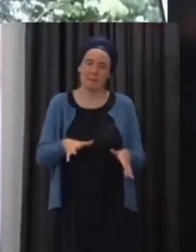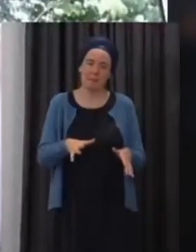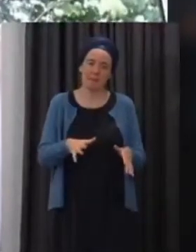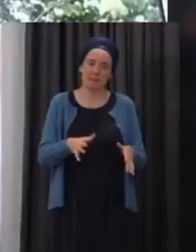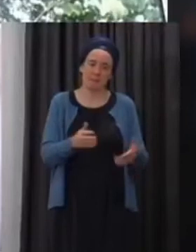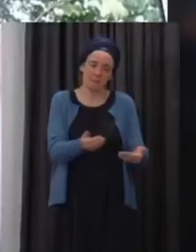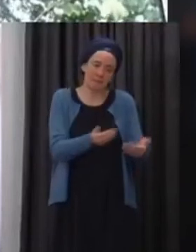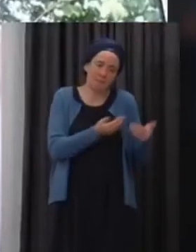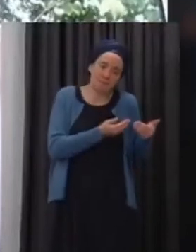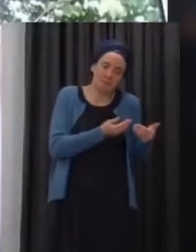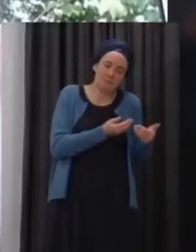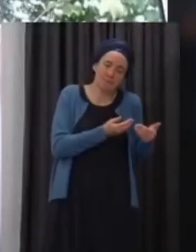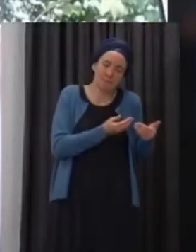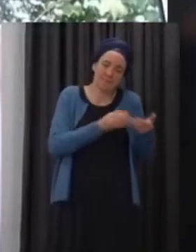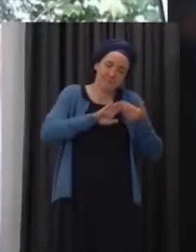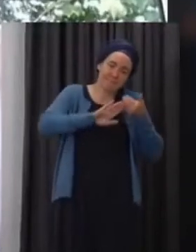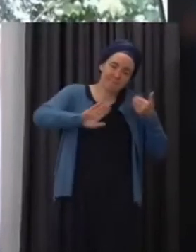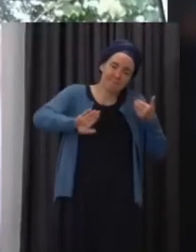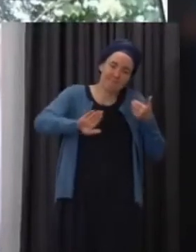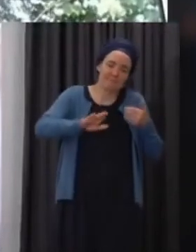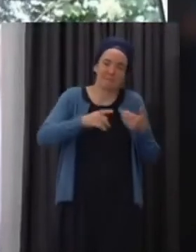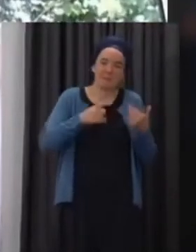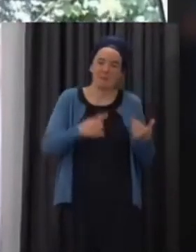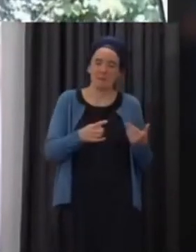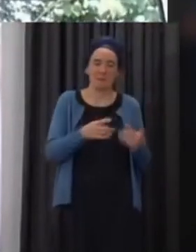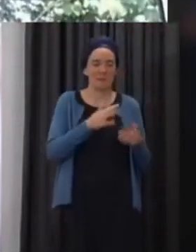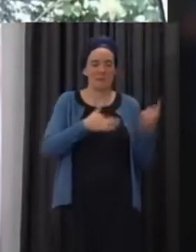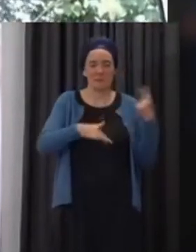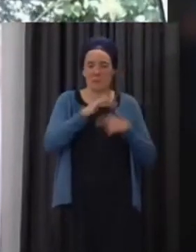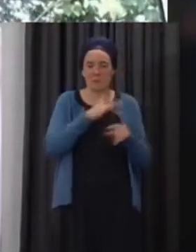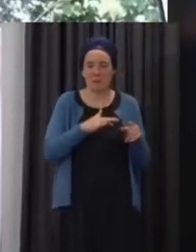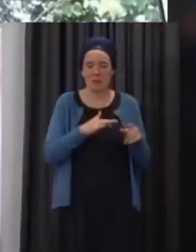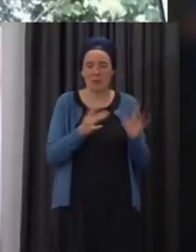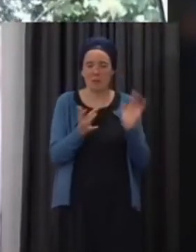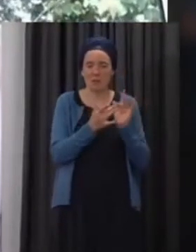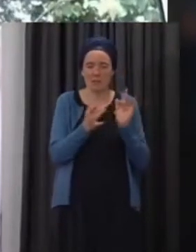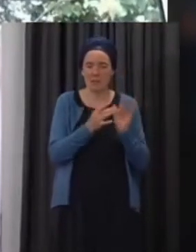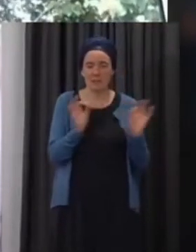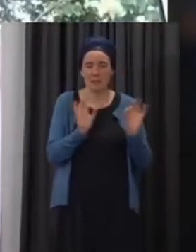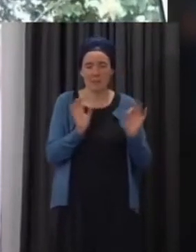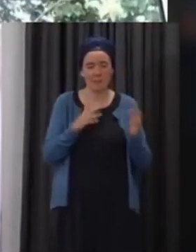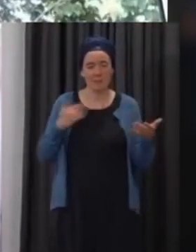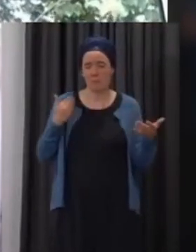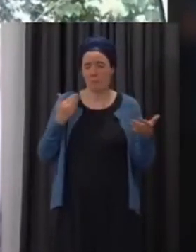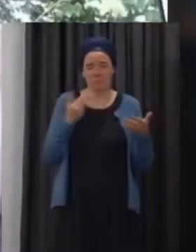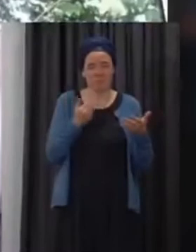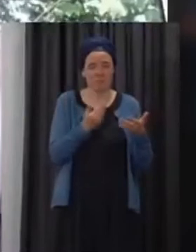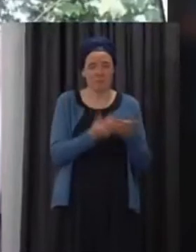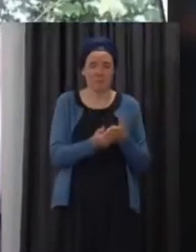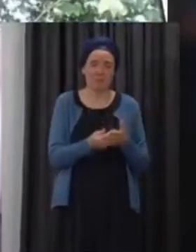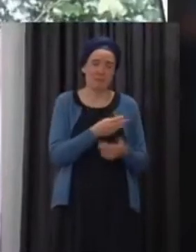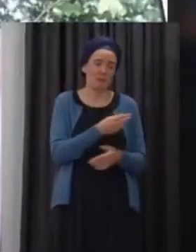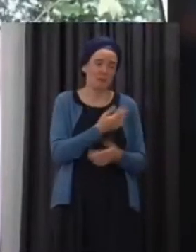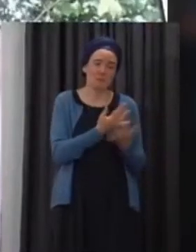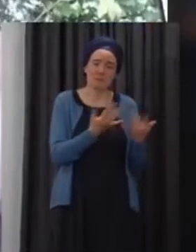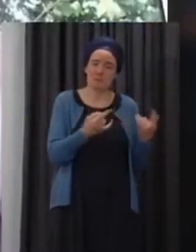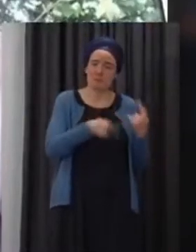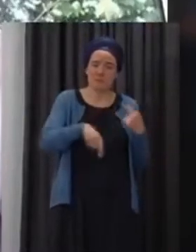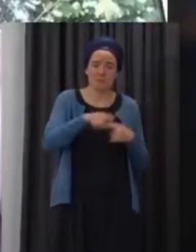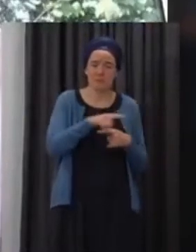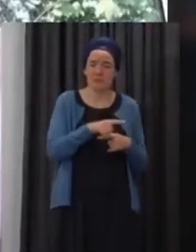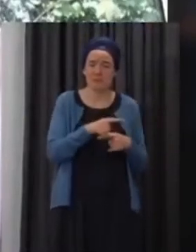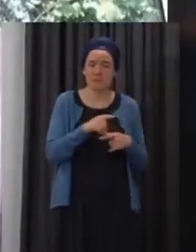contact. Many don't have access to online resources that keep them connected with vital social groups and organisations at the centre of their